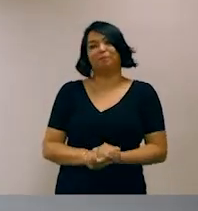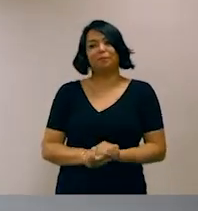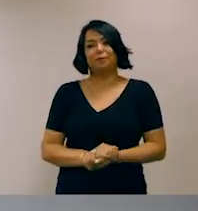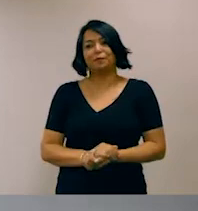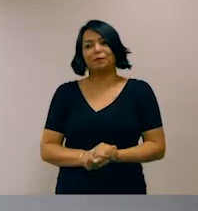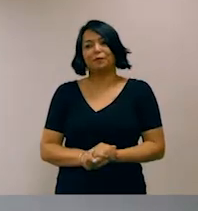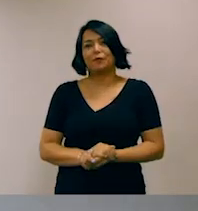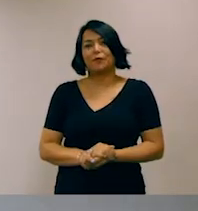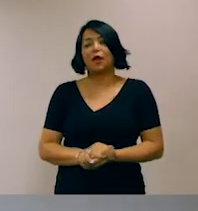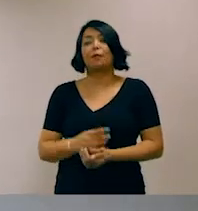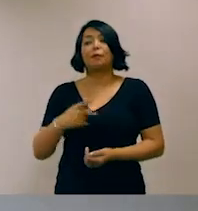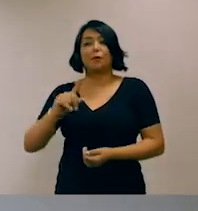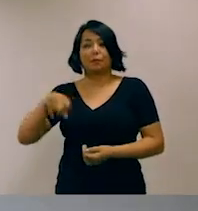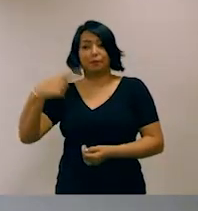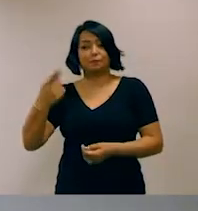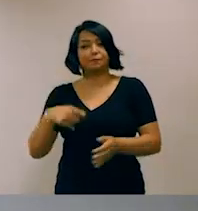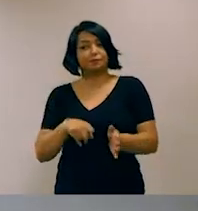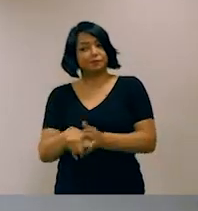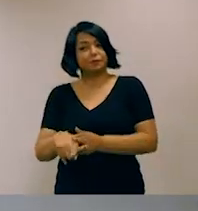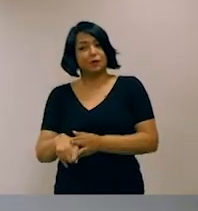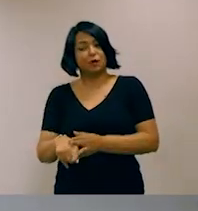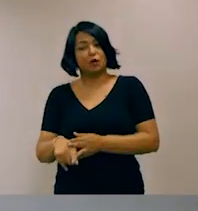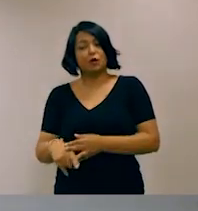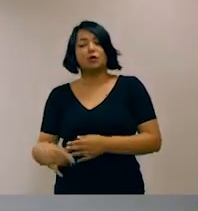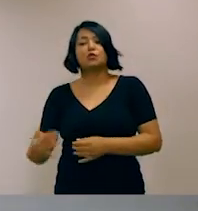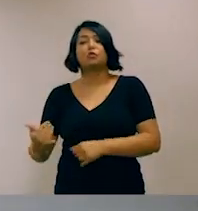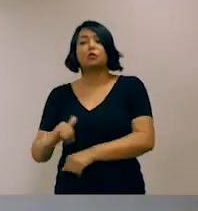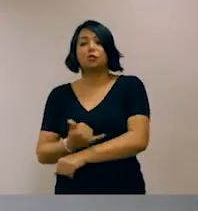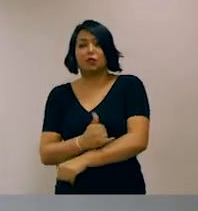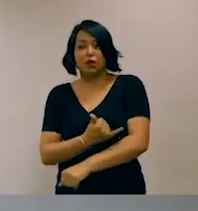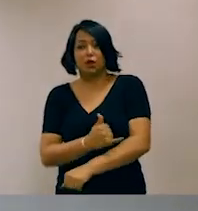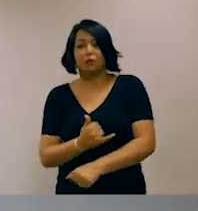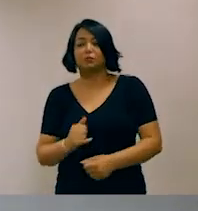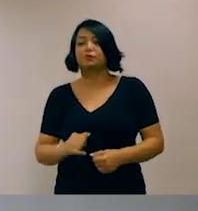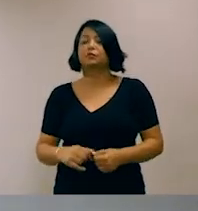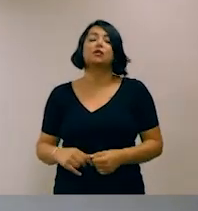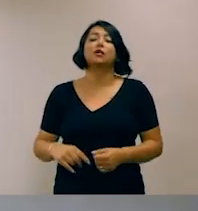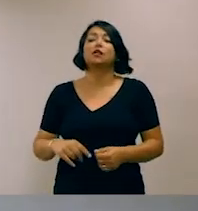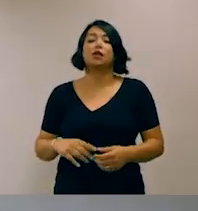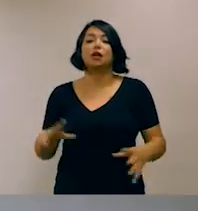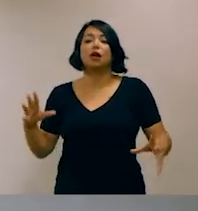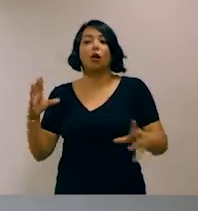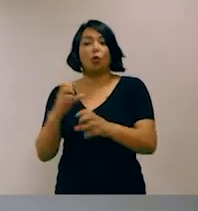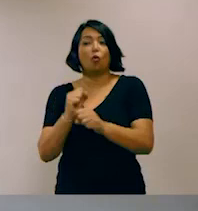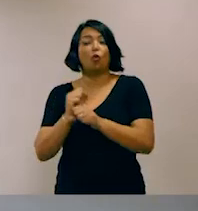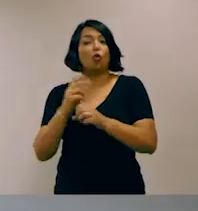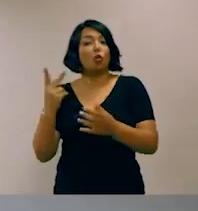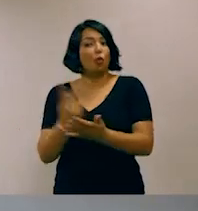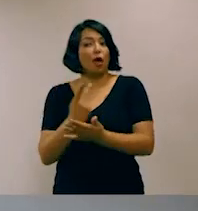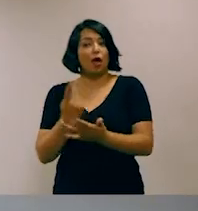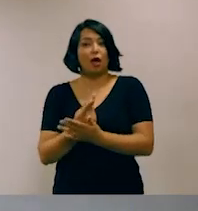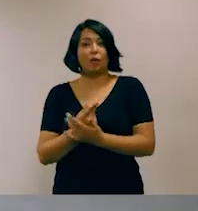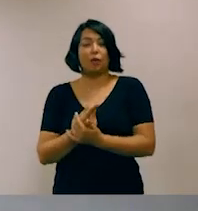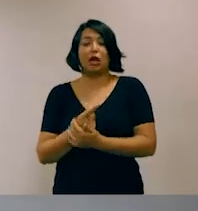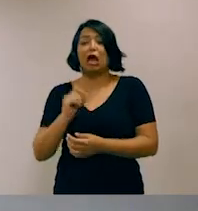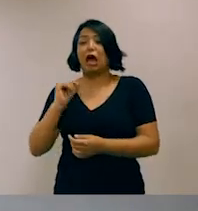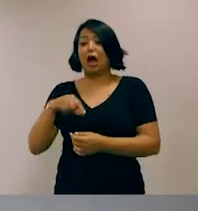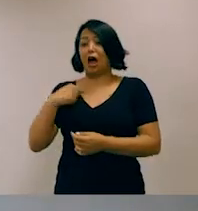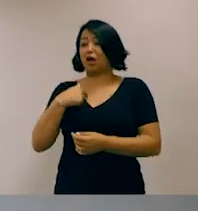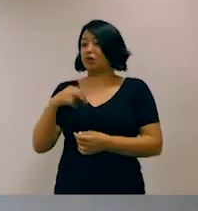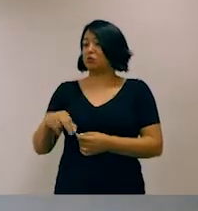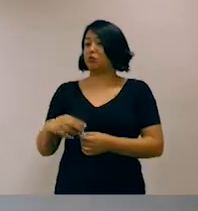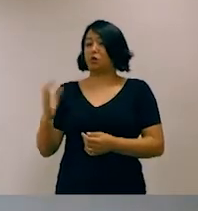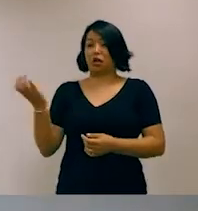next question regarding the performance of the models, of the errors. I'm not here trying to